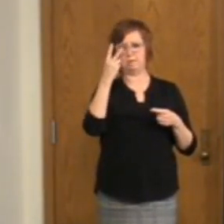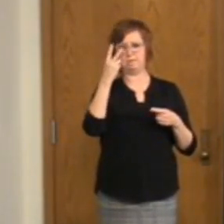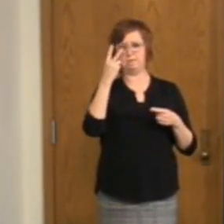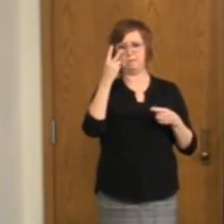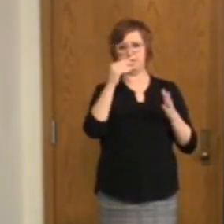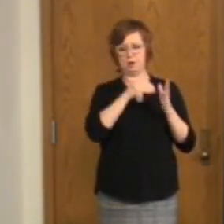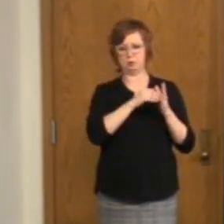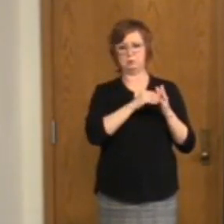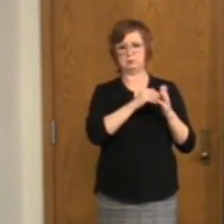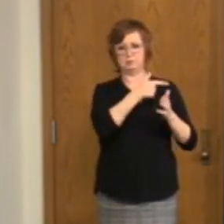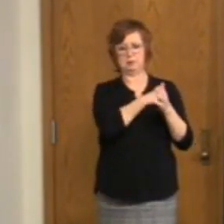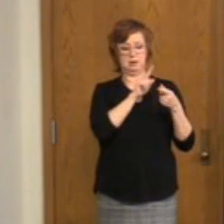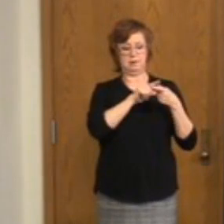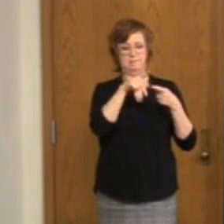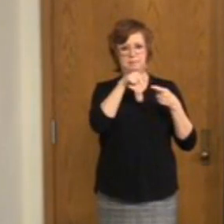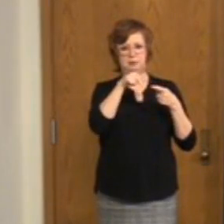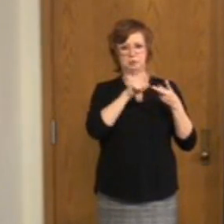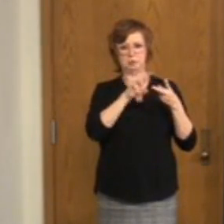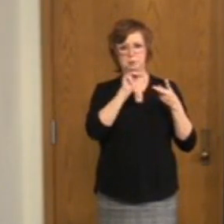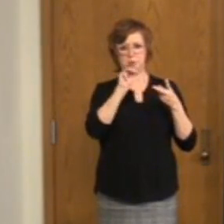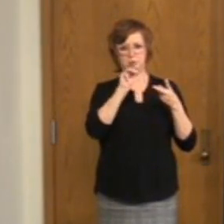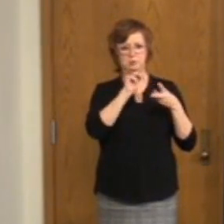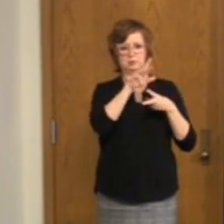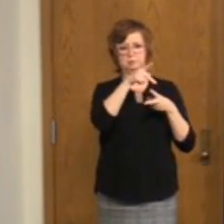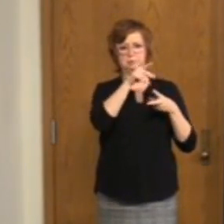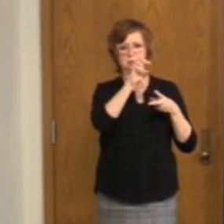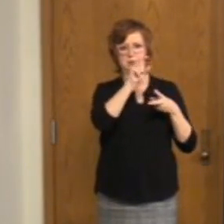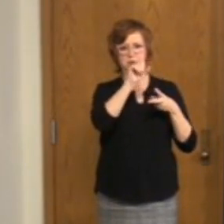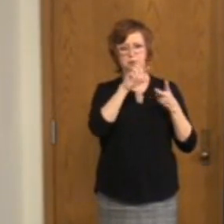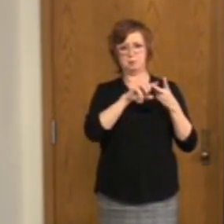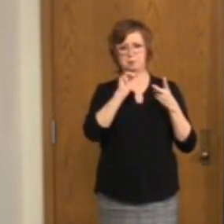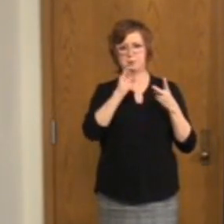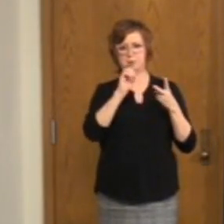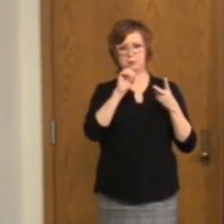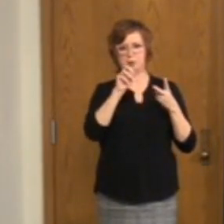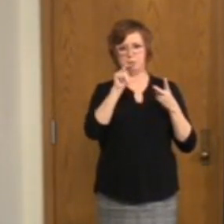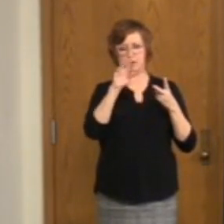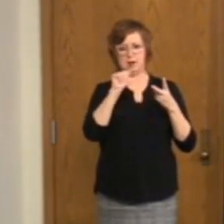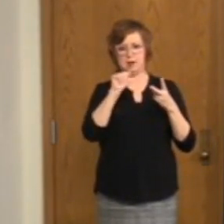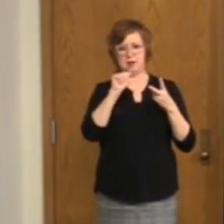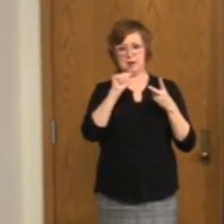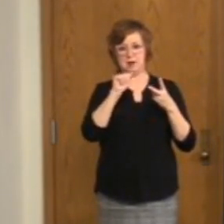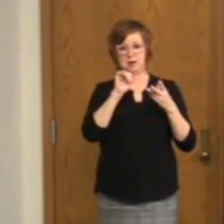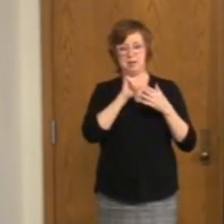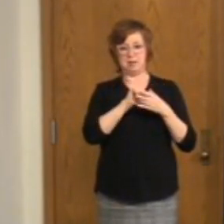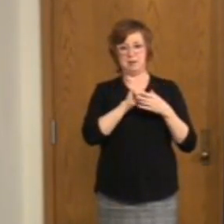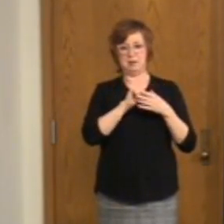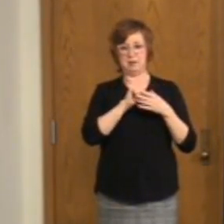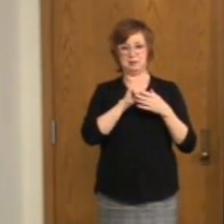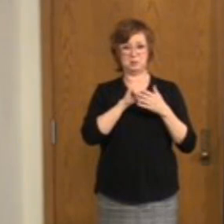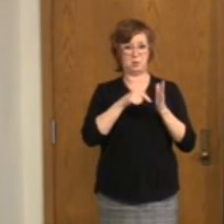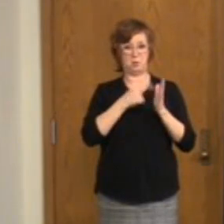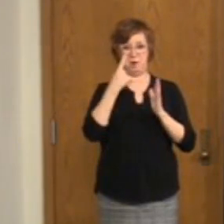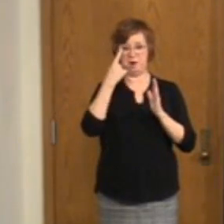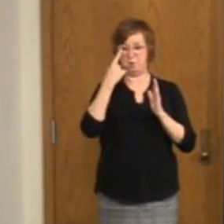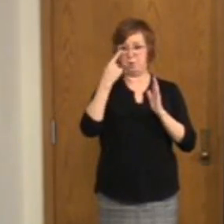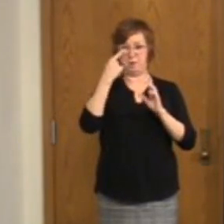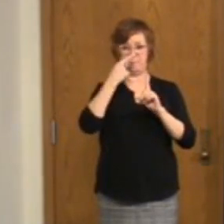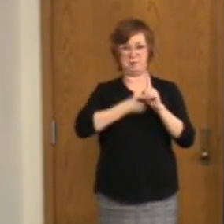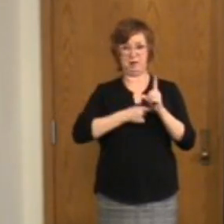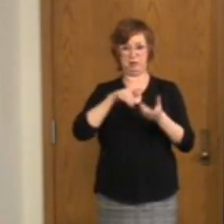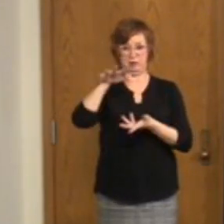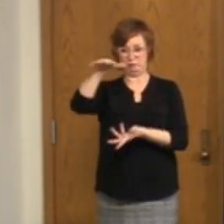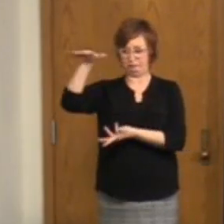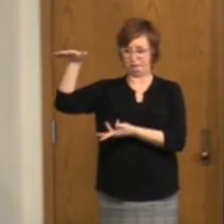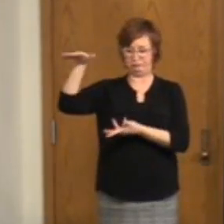Moderna vaccines in the month of March. That's more than the total that we've received thus far this year. We also expect to receive